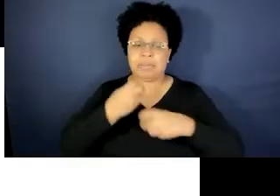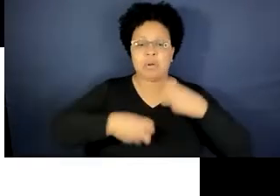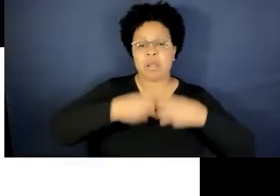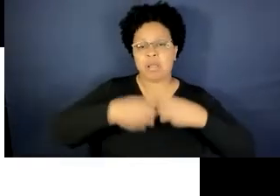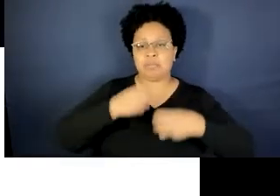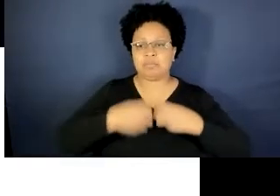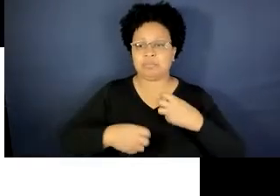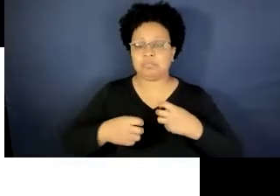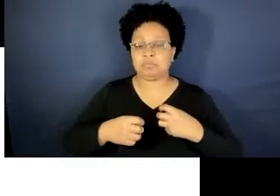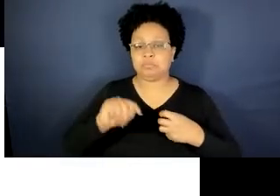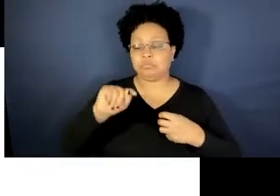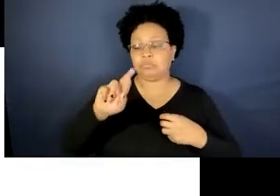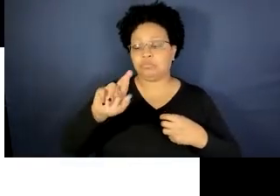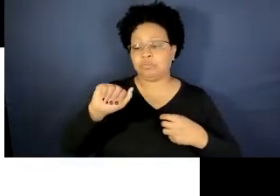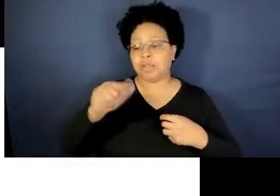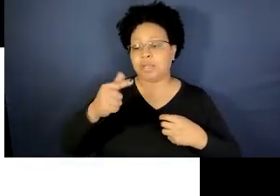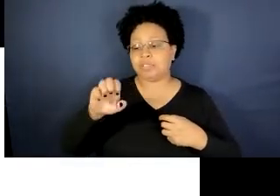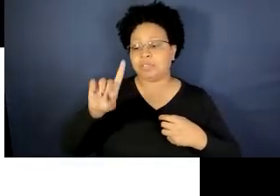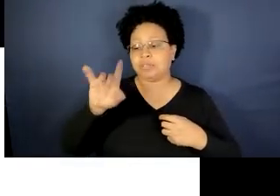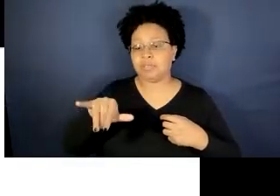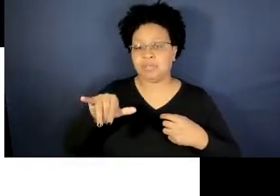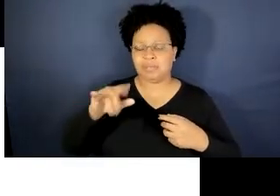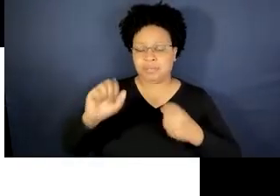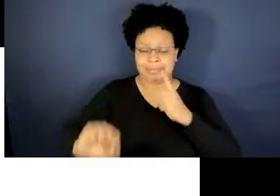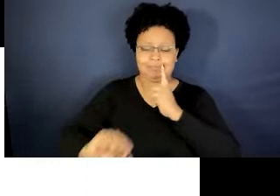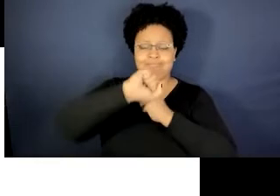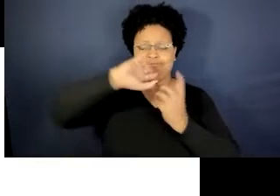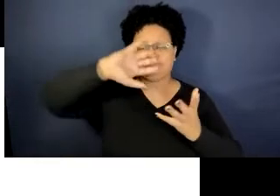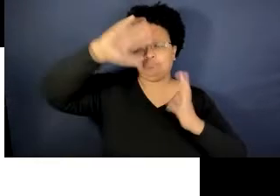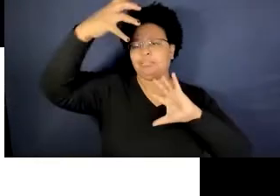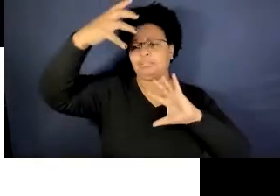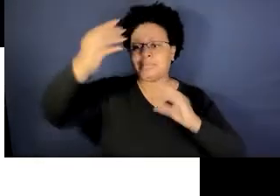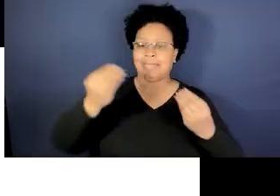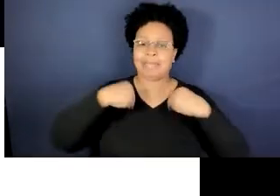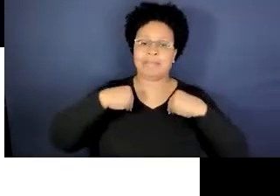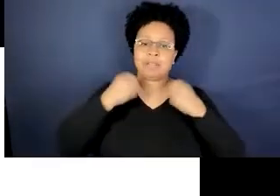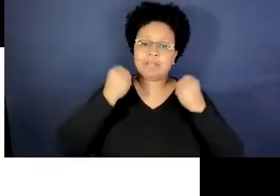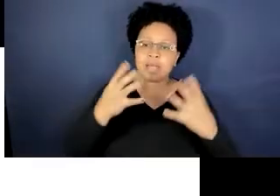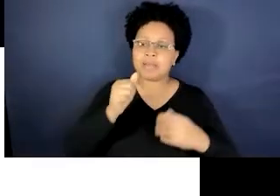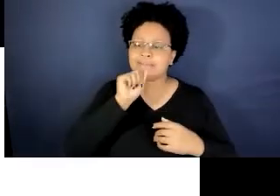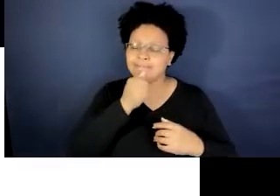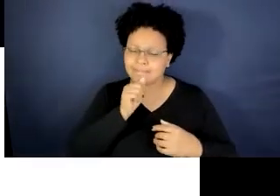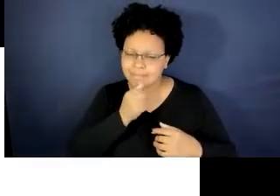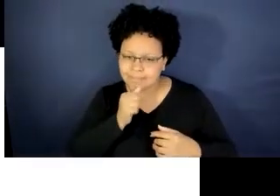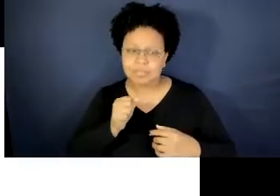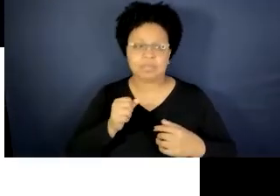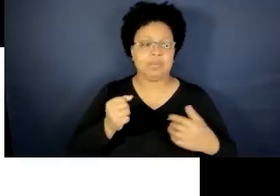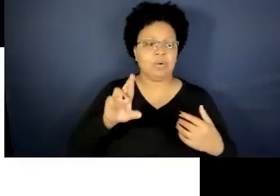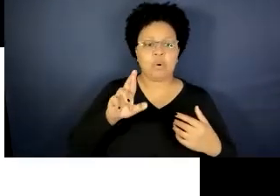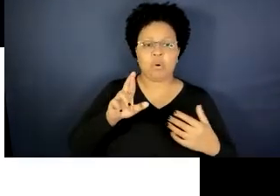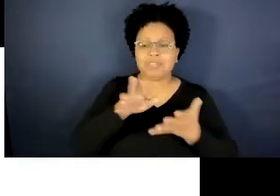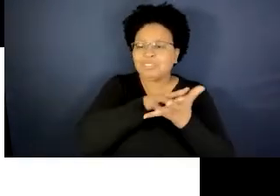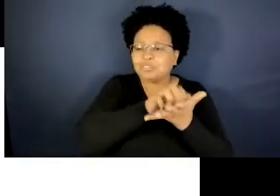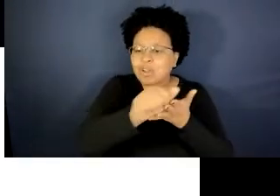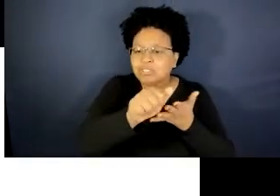tragedy, okay, that's an event that's going to cause some great suffering or some destruction,